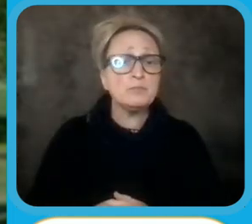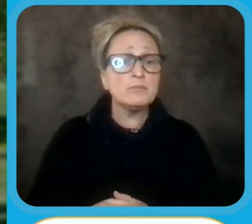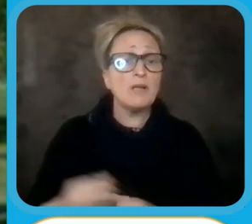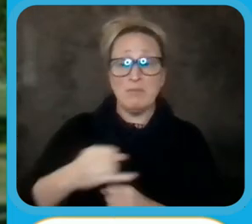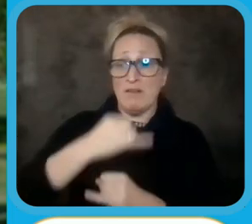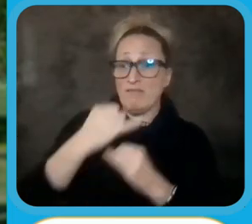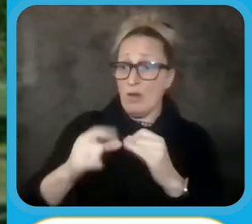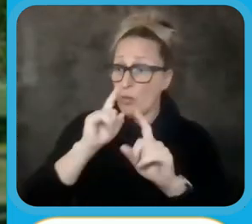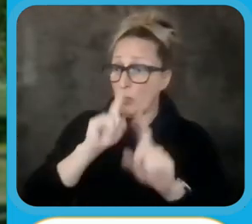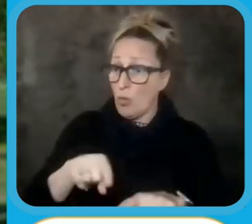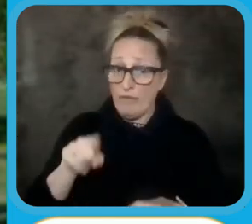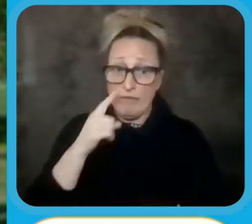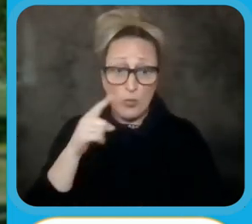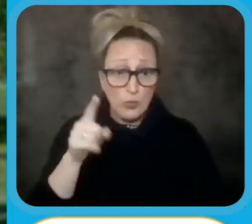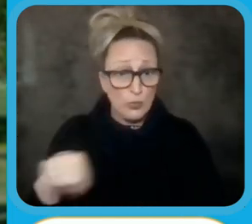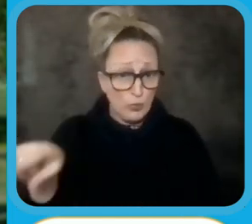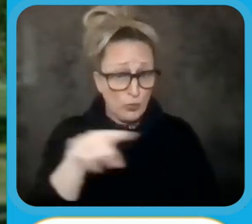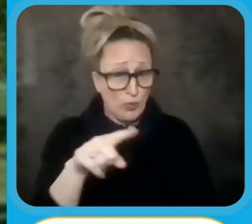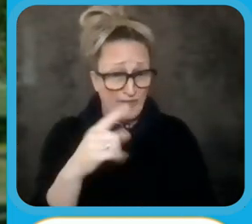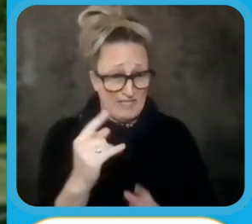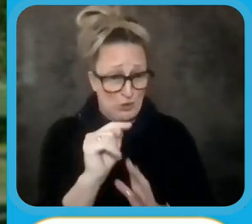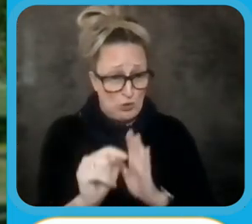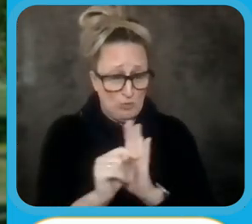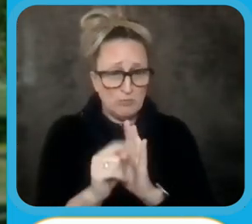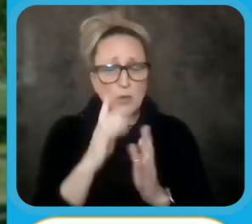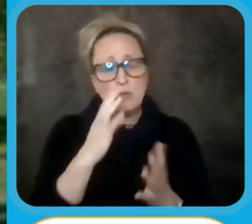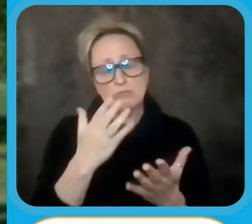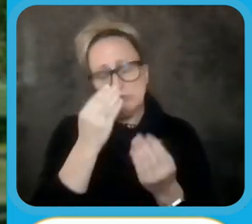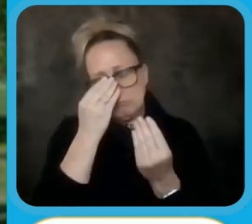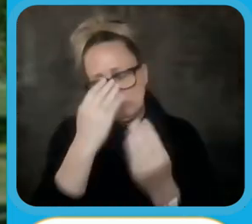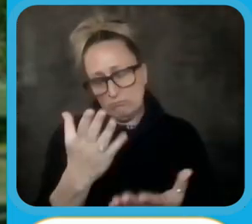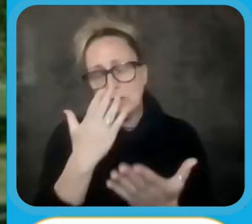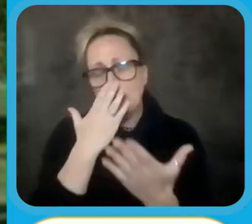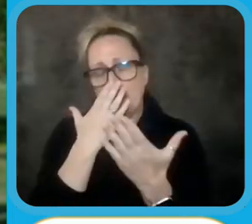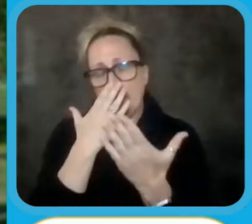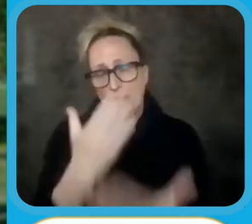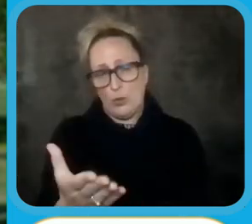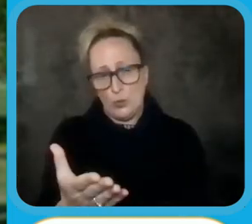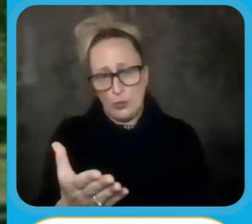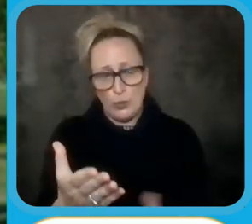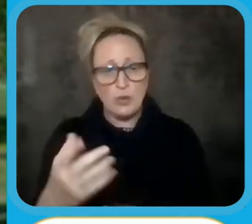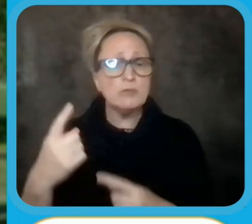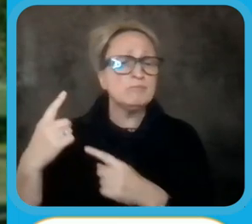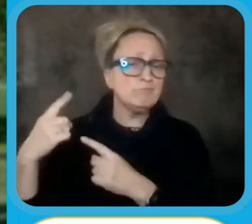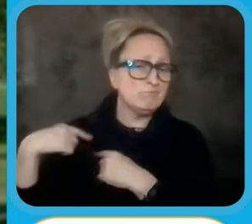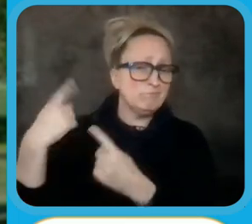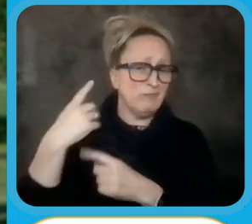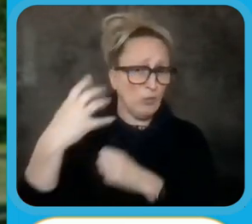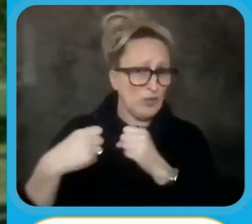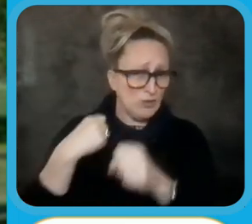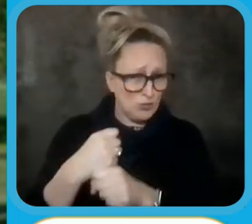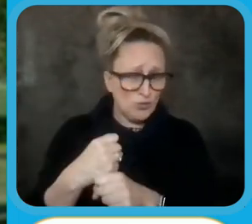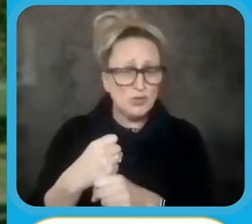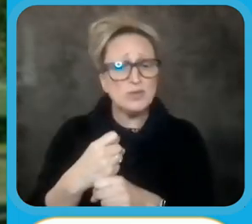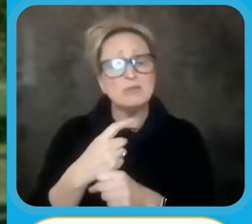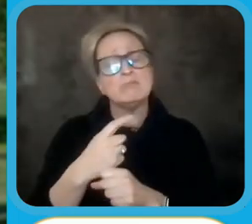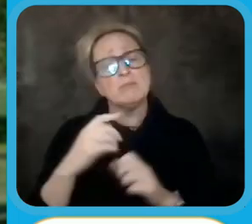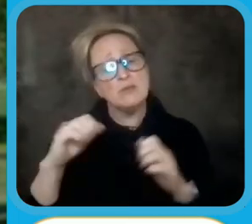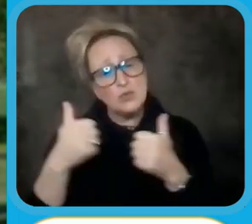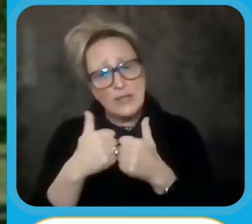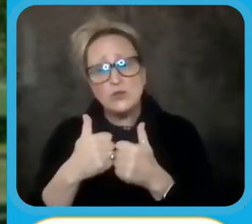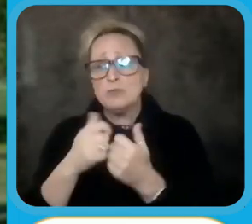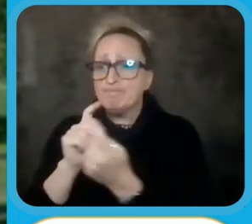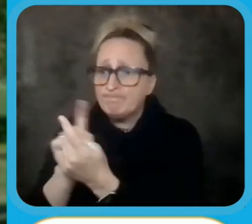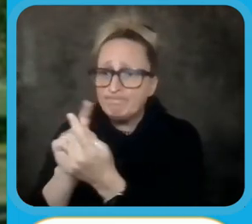to you for this term, I want to begin by expressing my gratitude. Over these last 4 years, I've had the chance to get to know